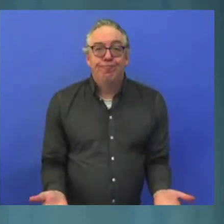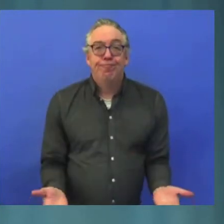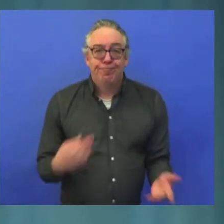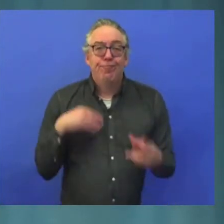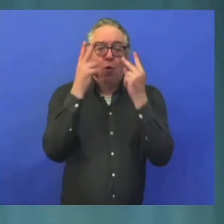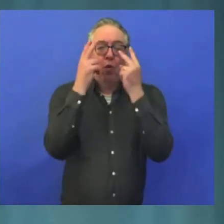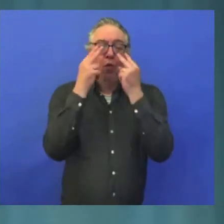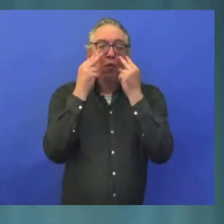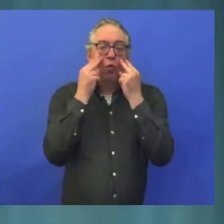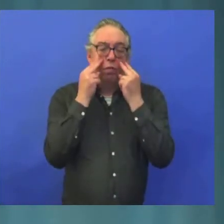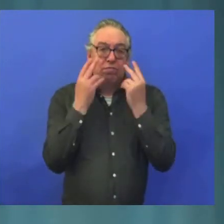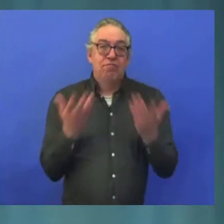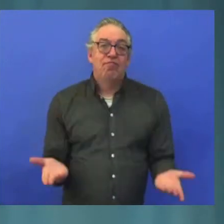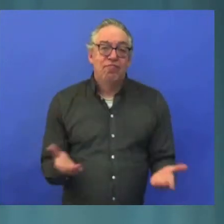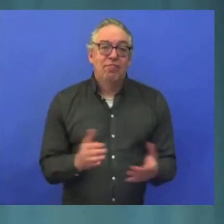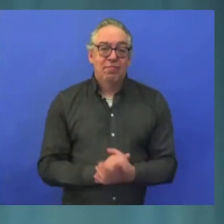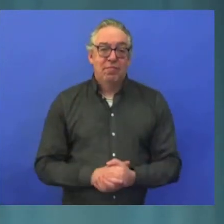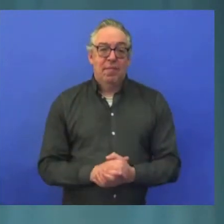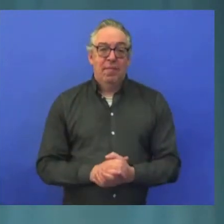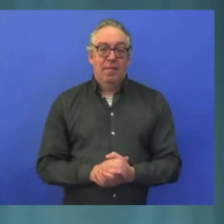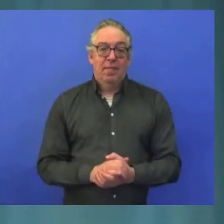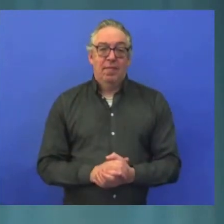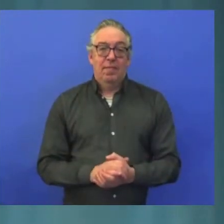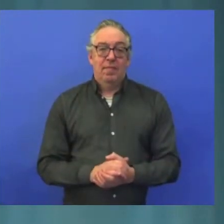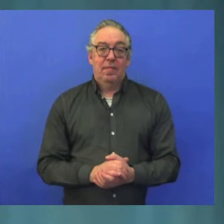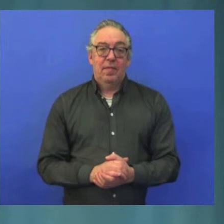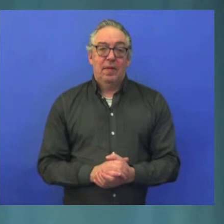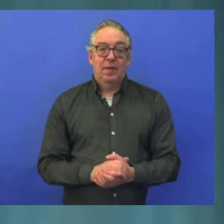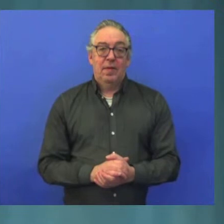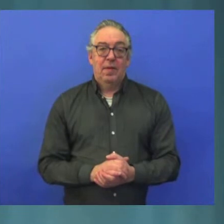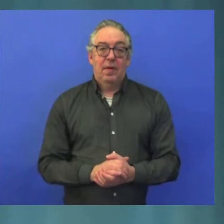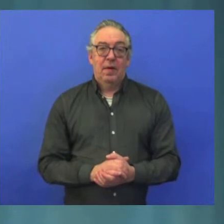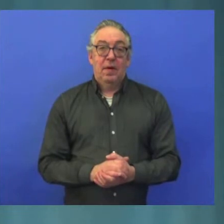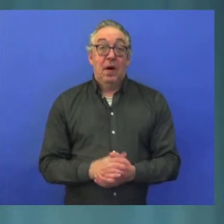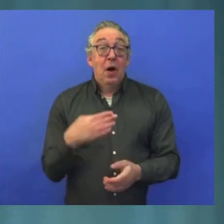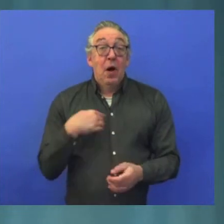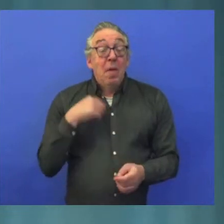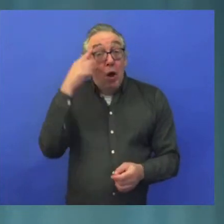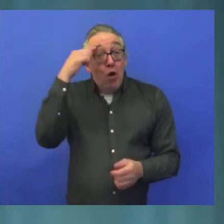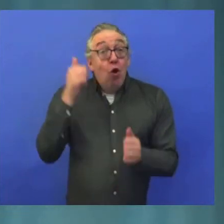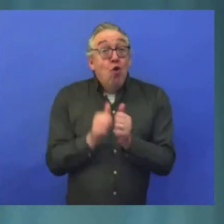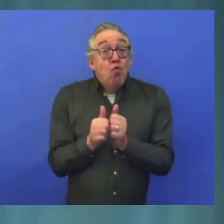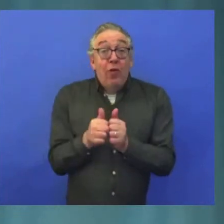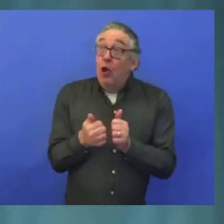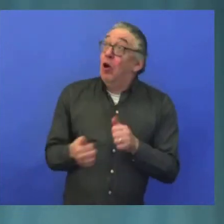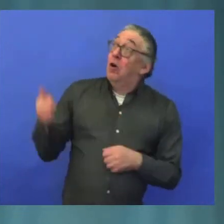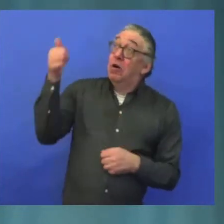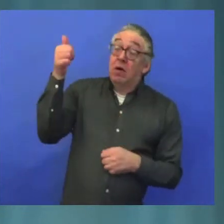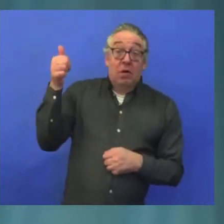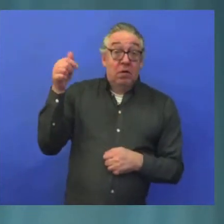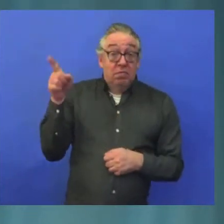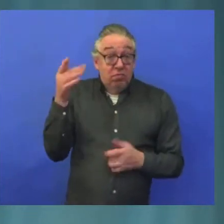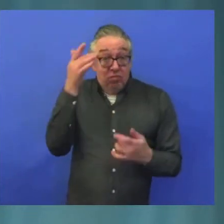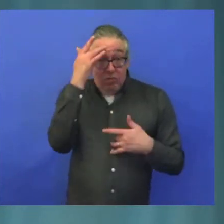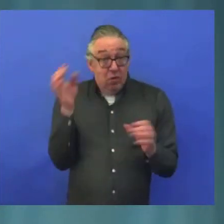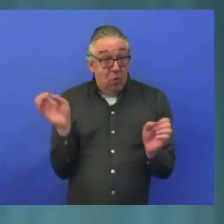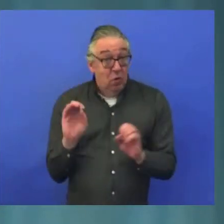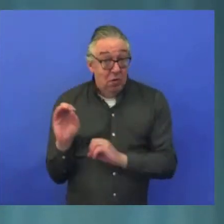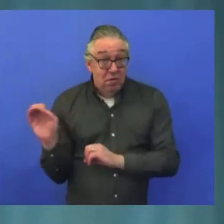So not even my older brother does have this disease. So